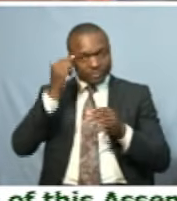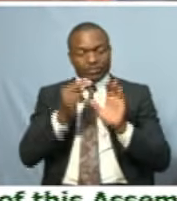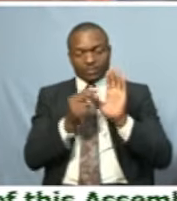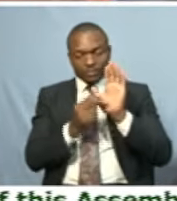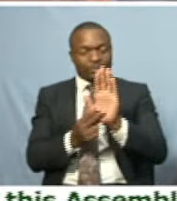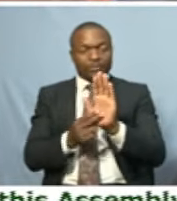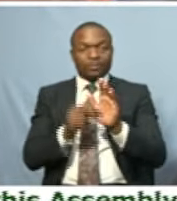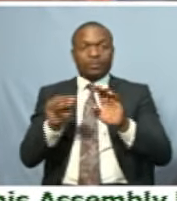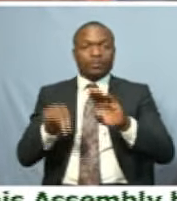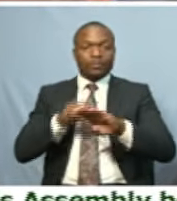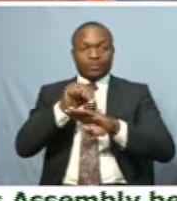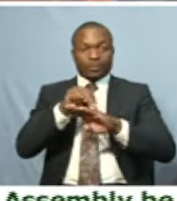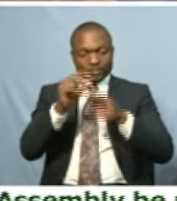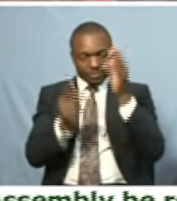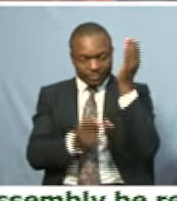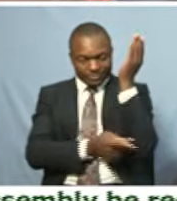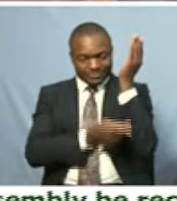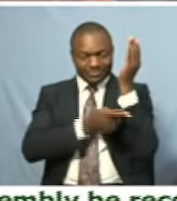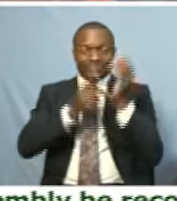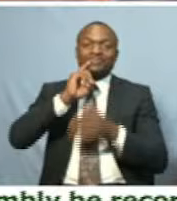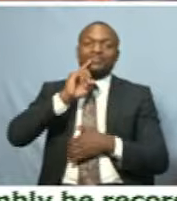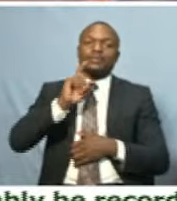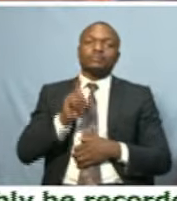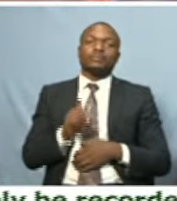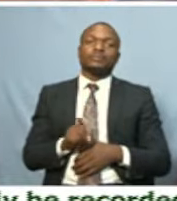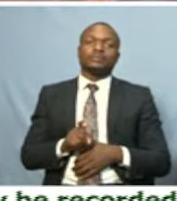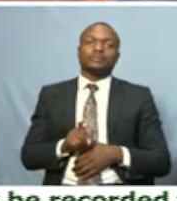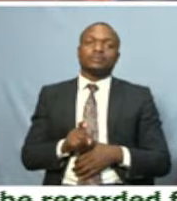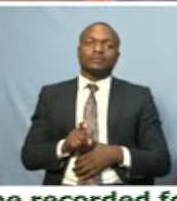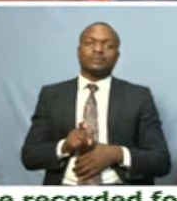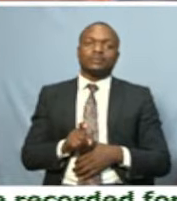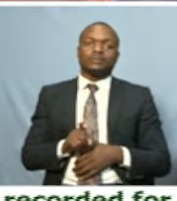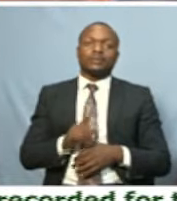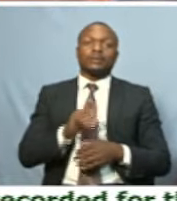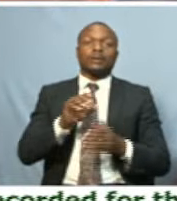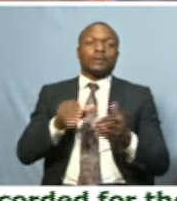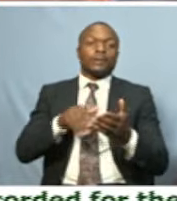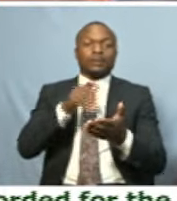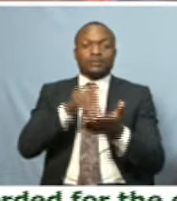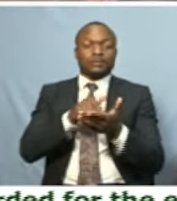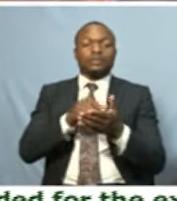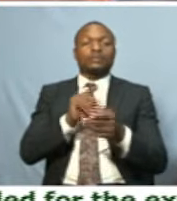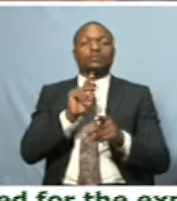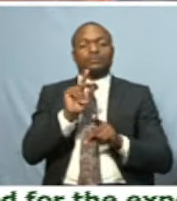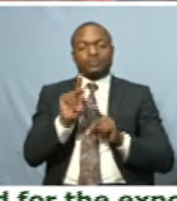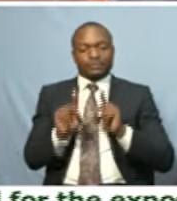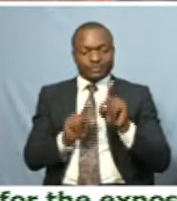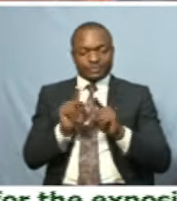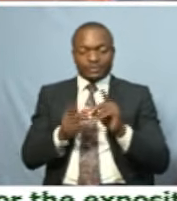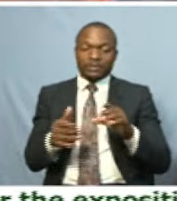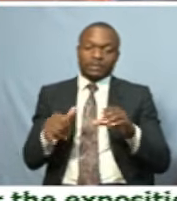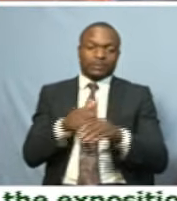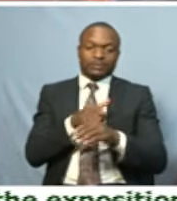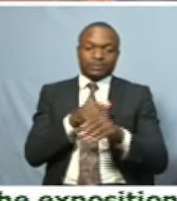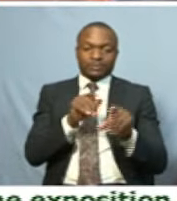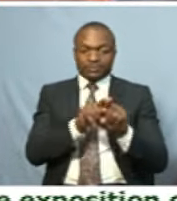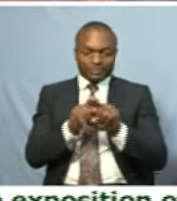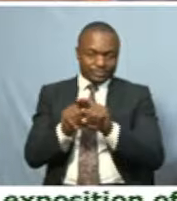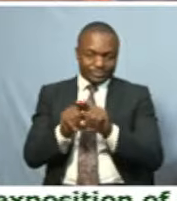that national development must remain people-centered and inclusive. Madam Speaker,